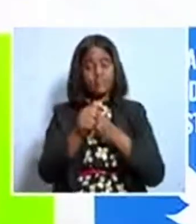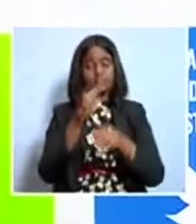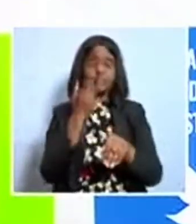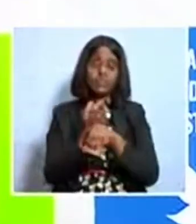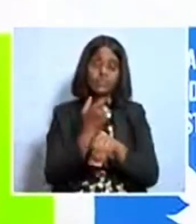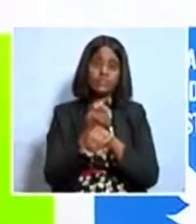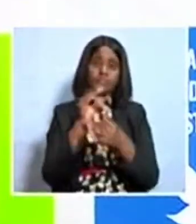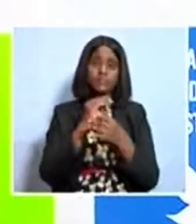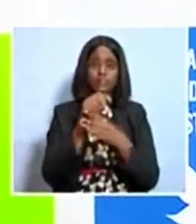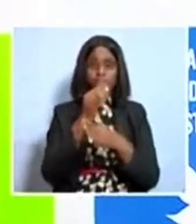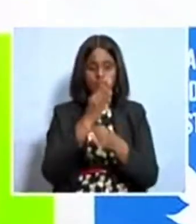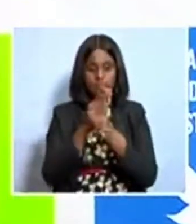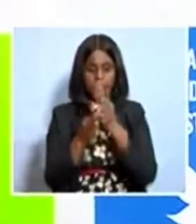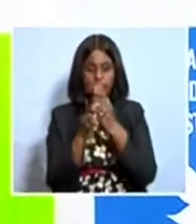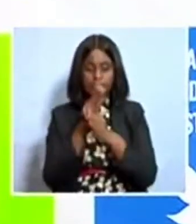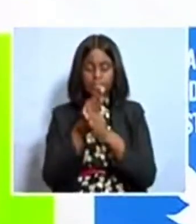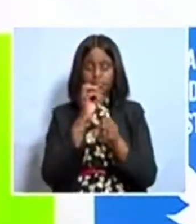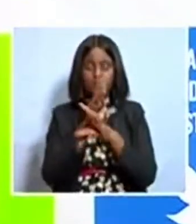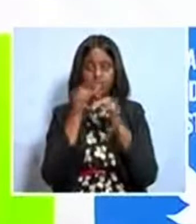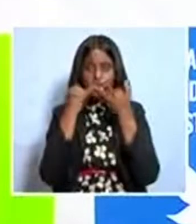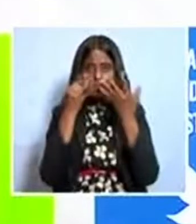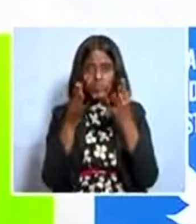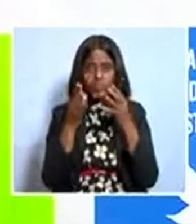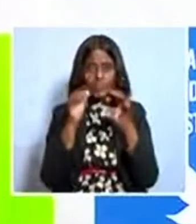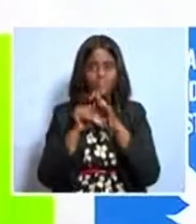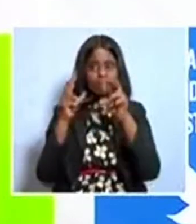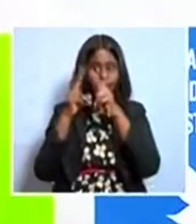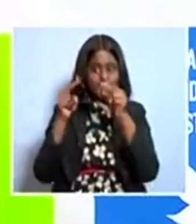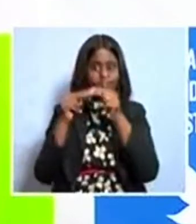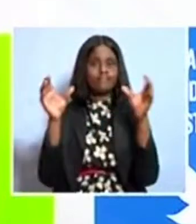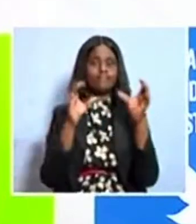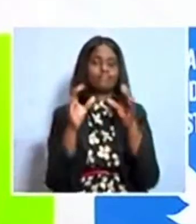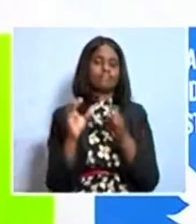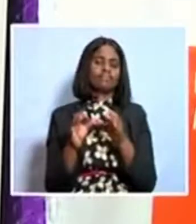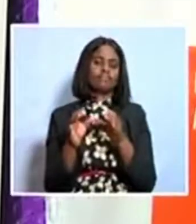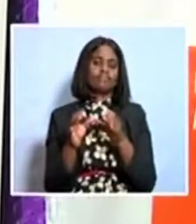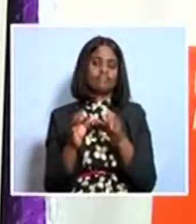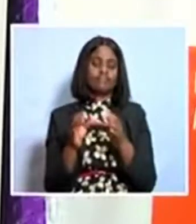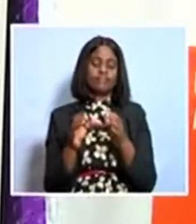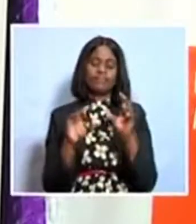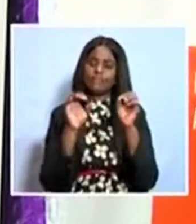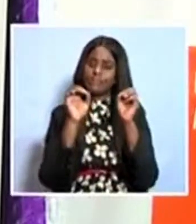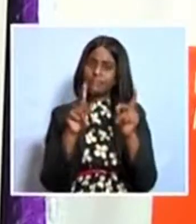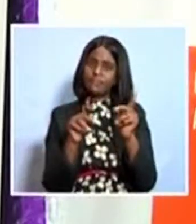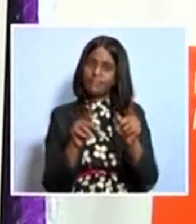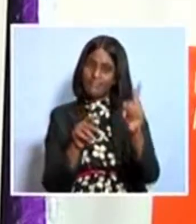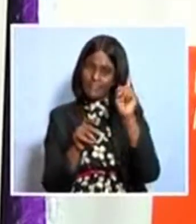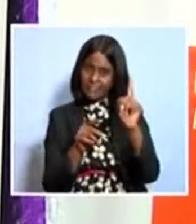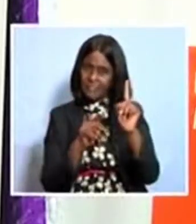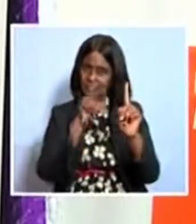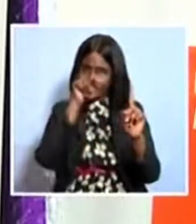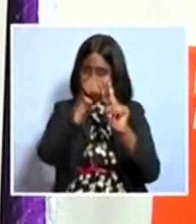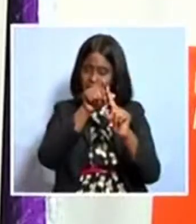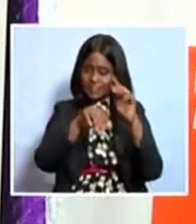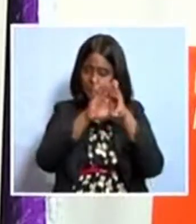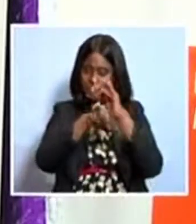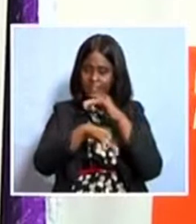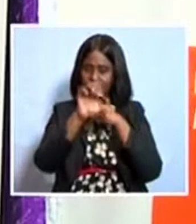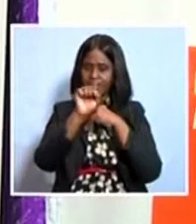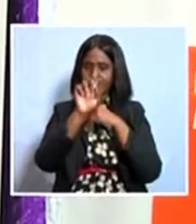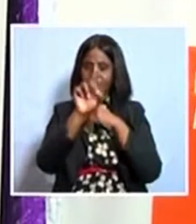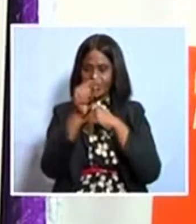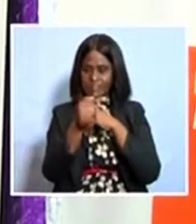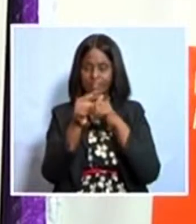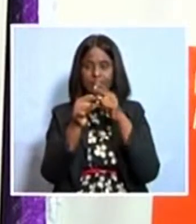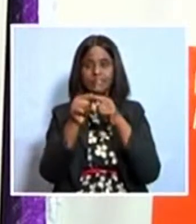soft infrastructure, like they've mentioned, into the rural community. All right. One of the targets under SDG 9